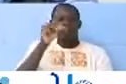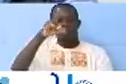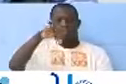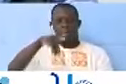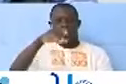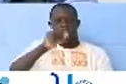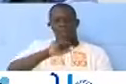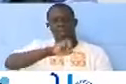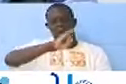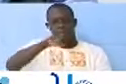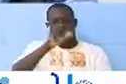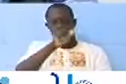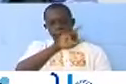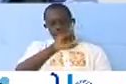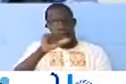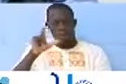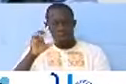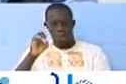Pajalo.